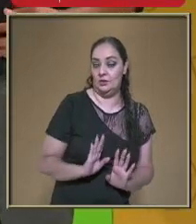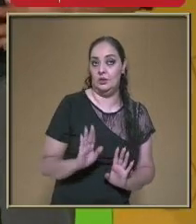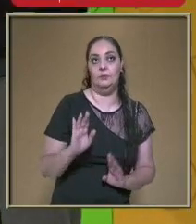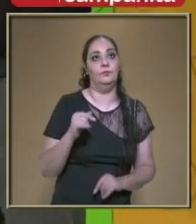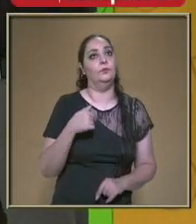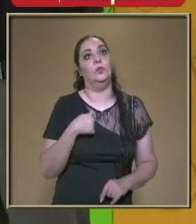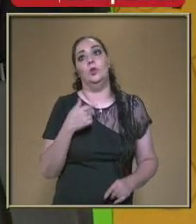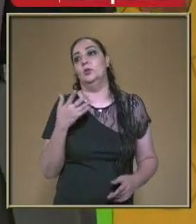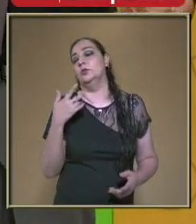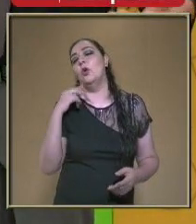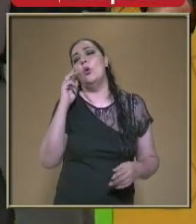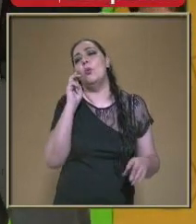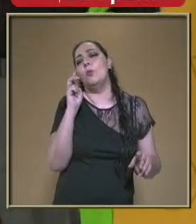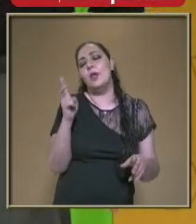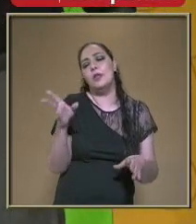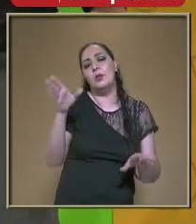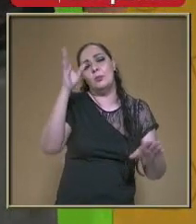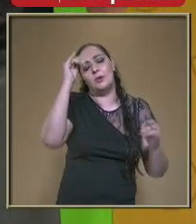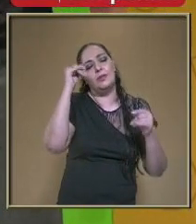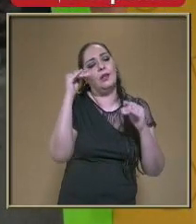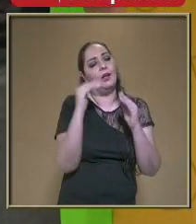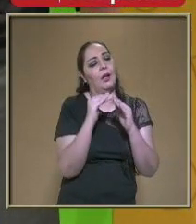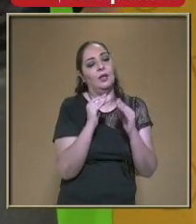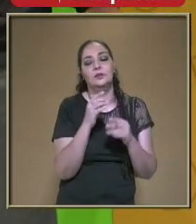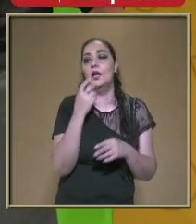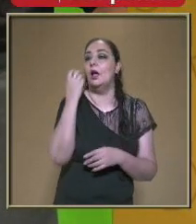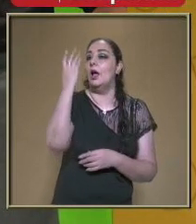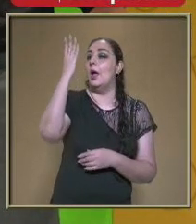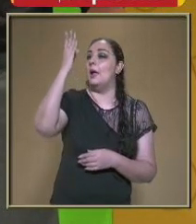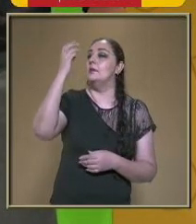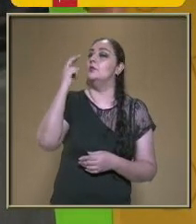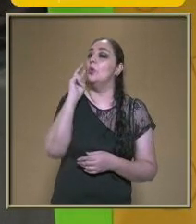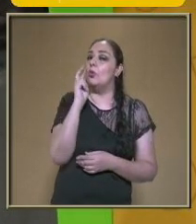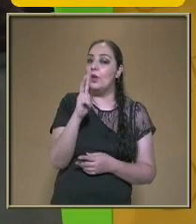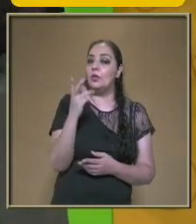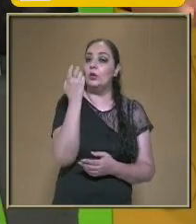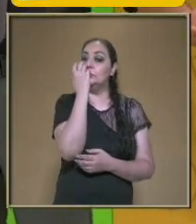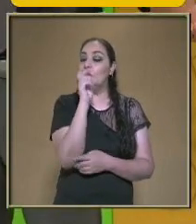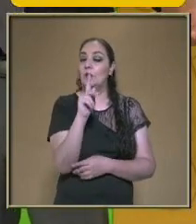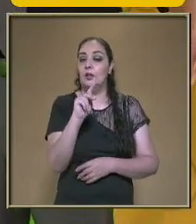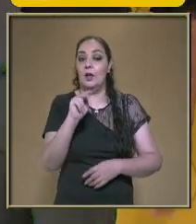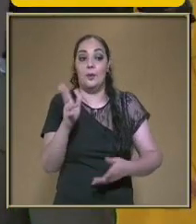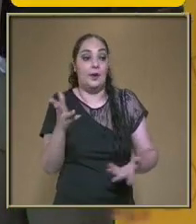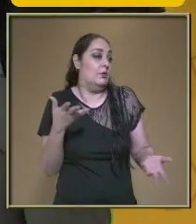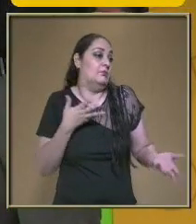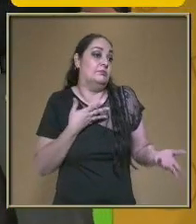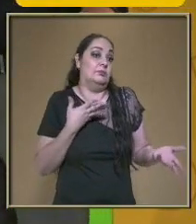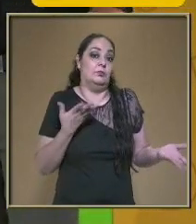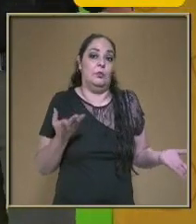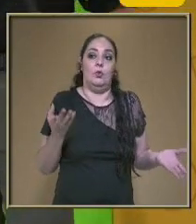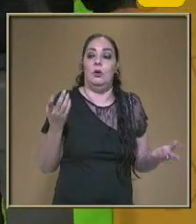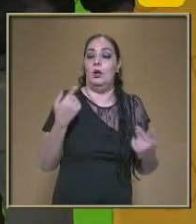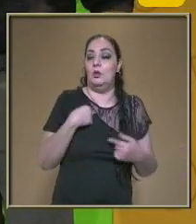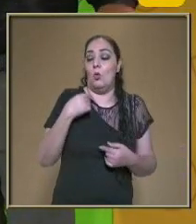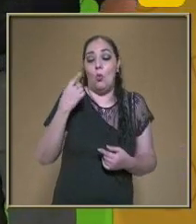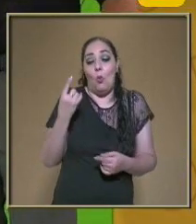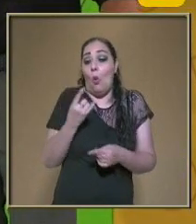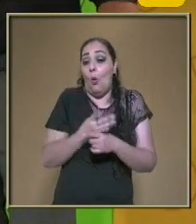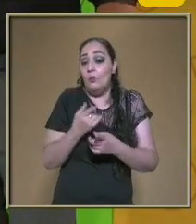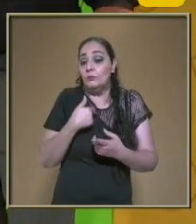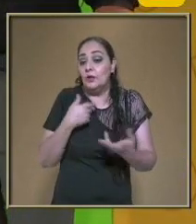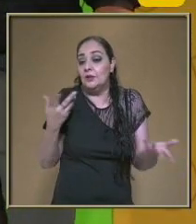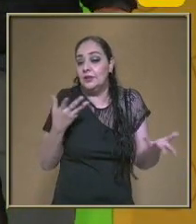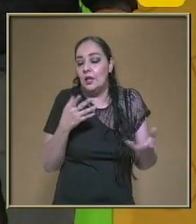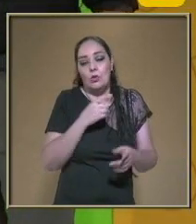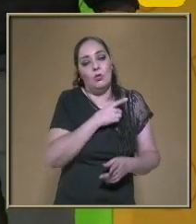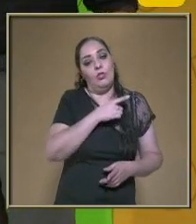I am watching Aprende en Casa, I am watching Escuela TV, okay? So I have no option. This is my obligation. I